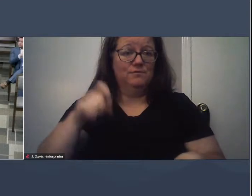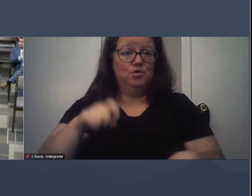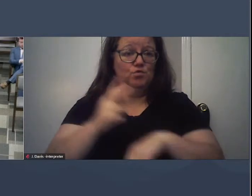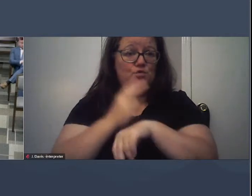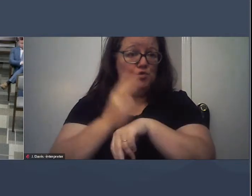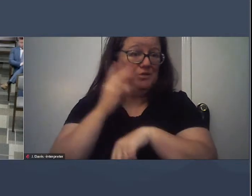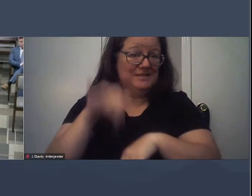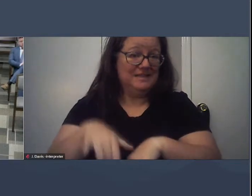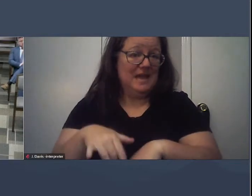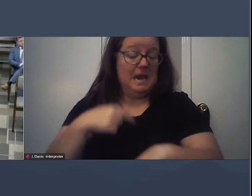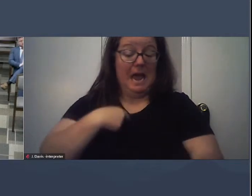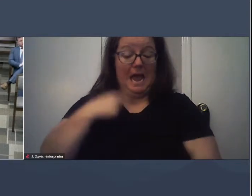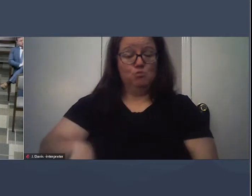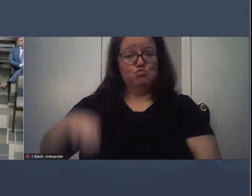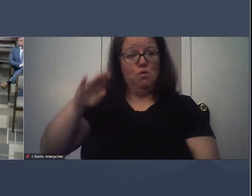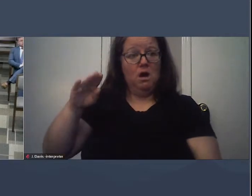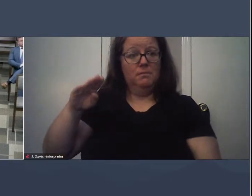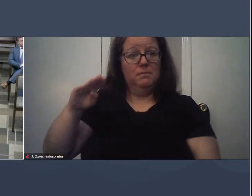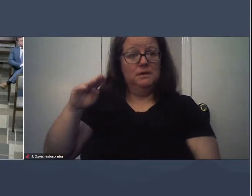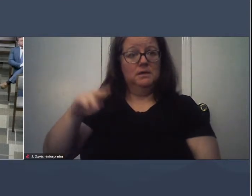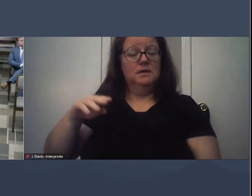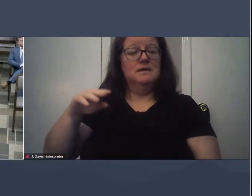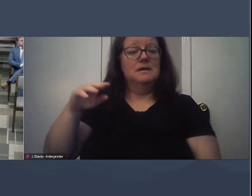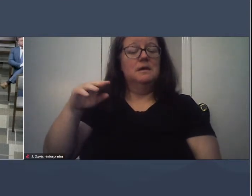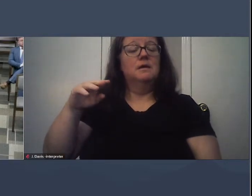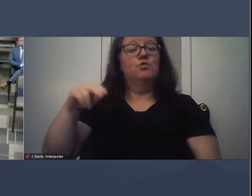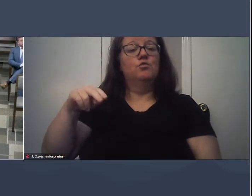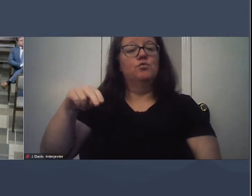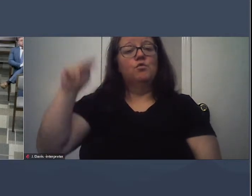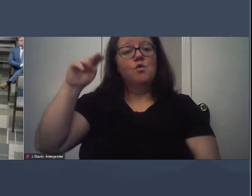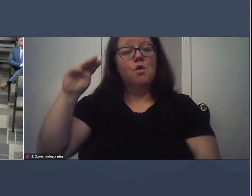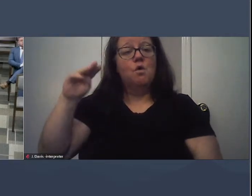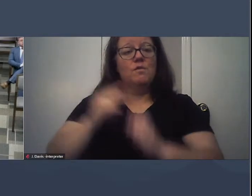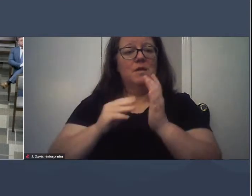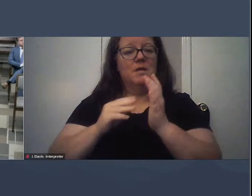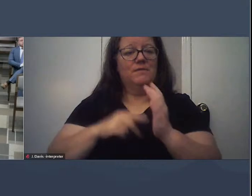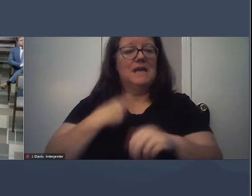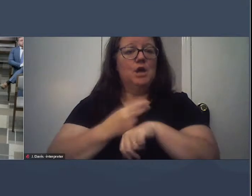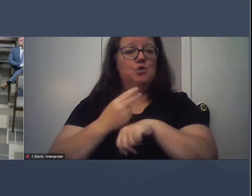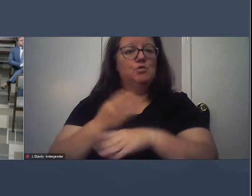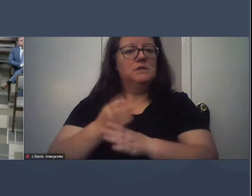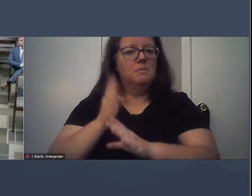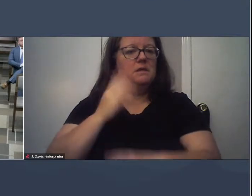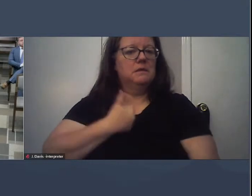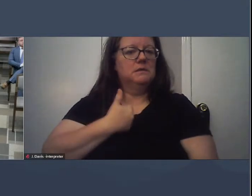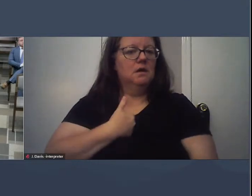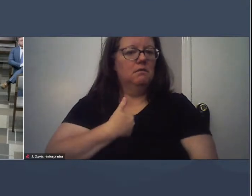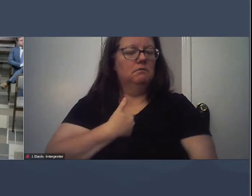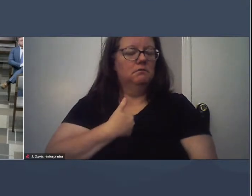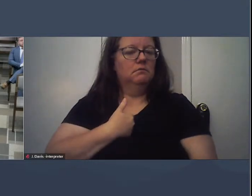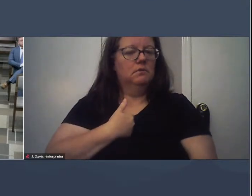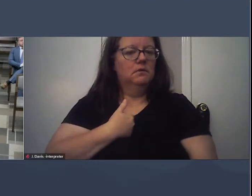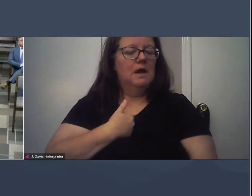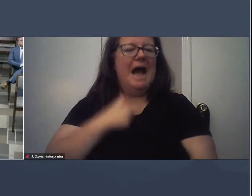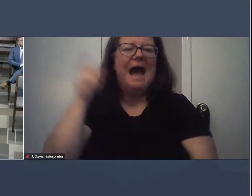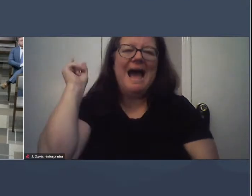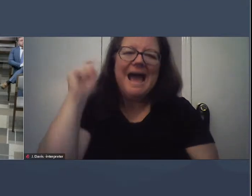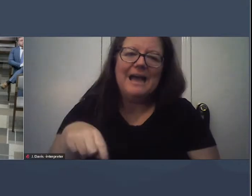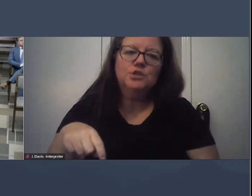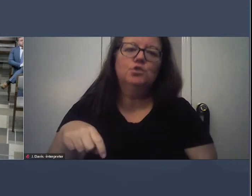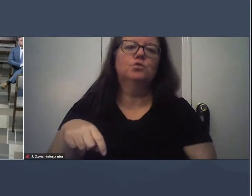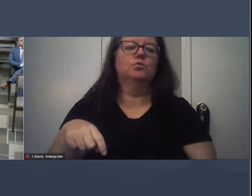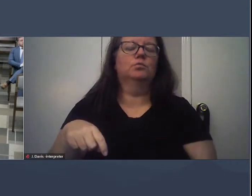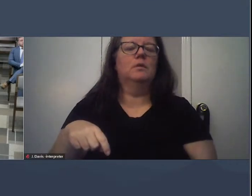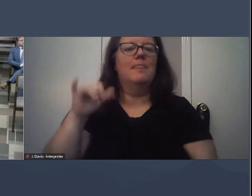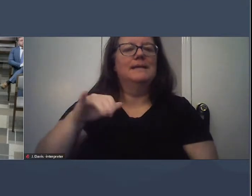Memphis, I did use public transportation, not by just because I wanted to, but I had to. It was how we access